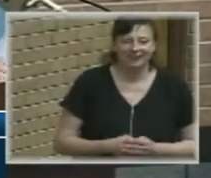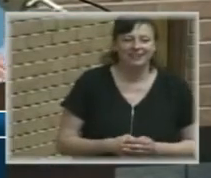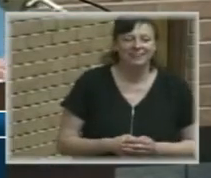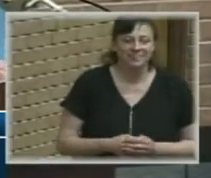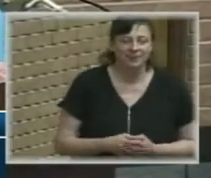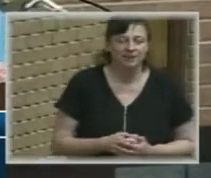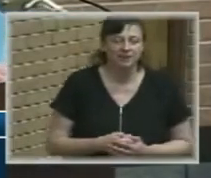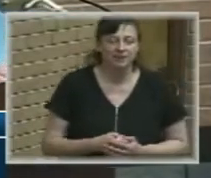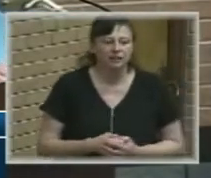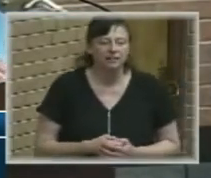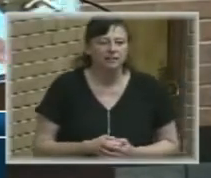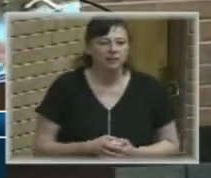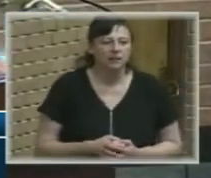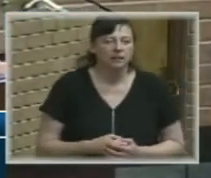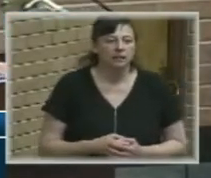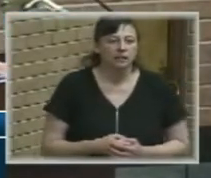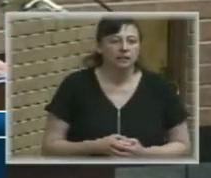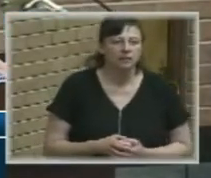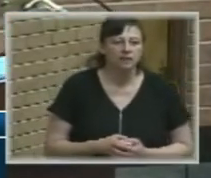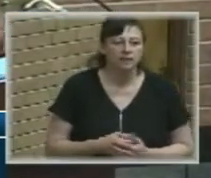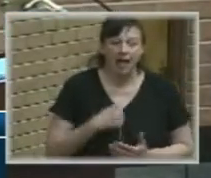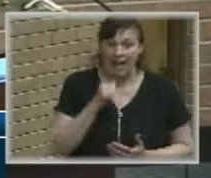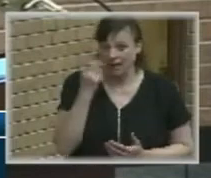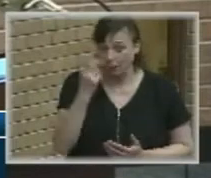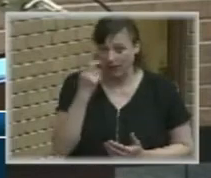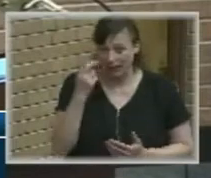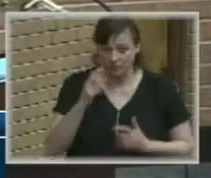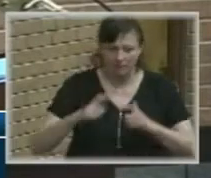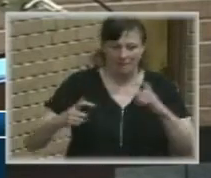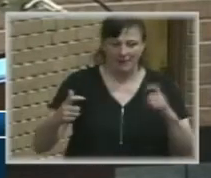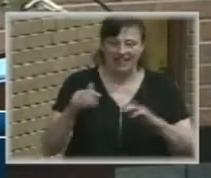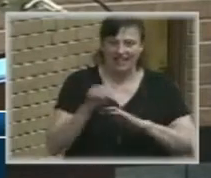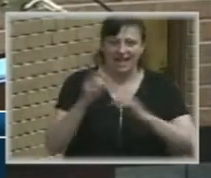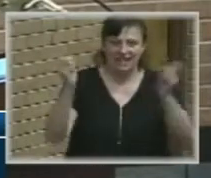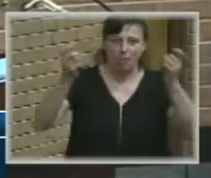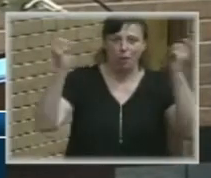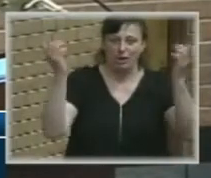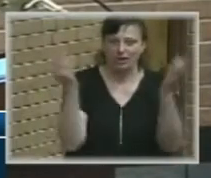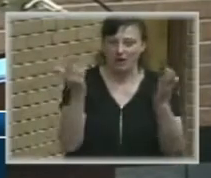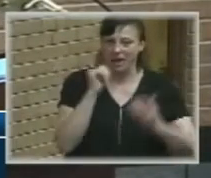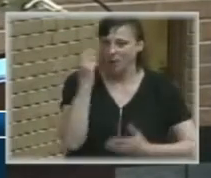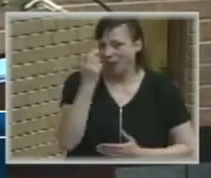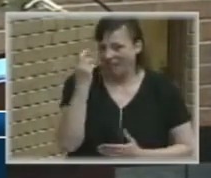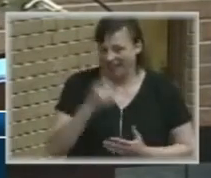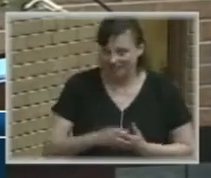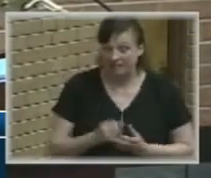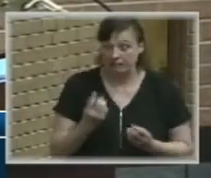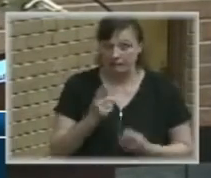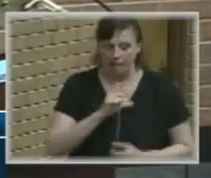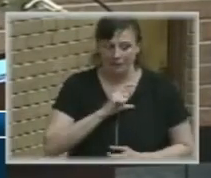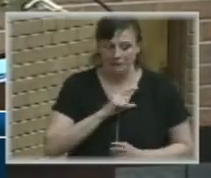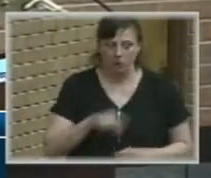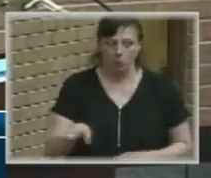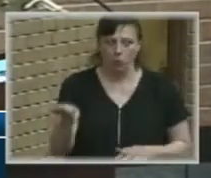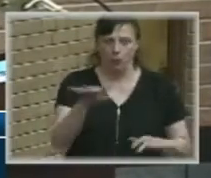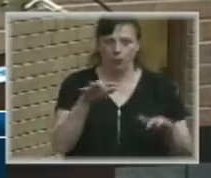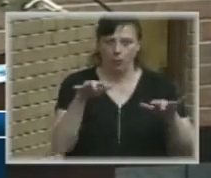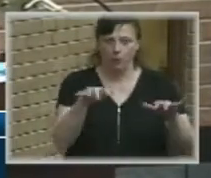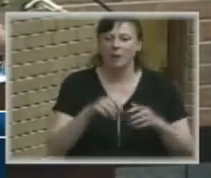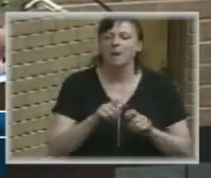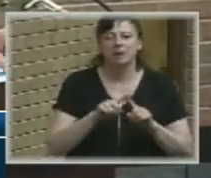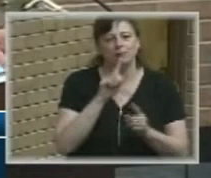So, I didn't realize what a big night it was here. That's a lot of cops. Whew, but it was